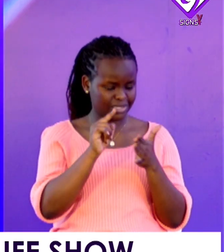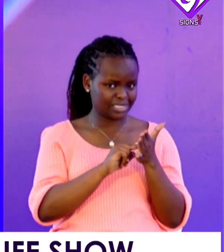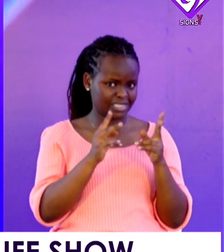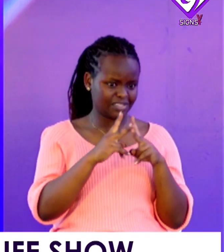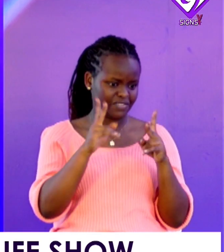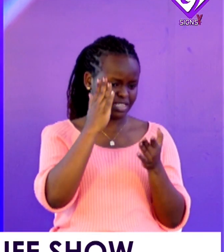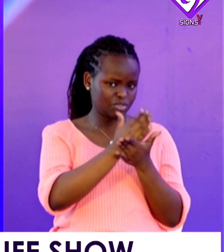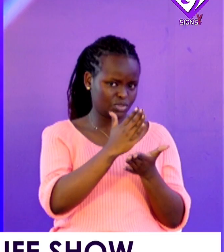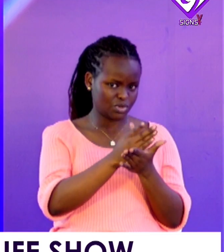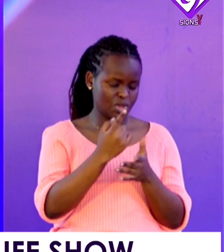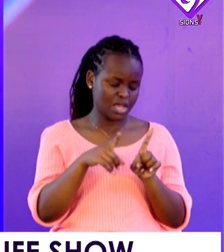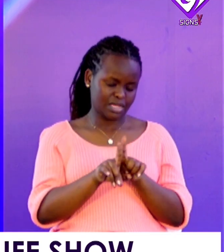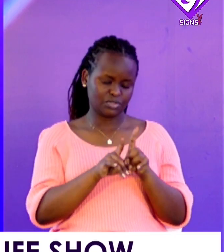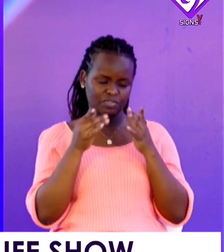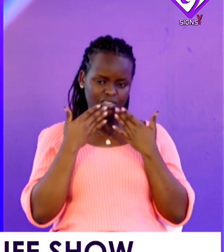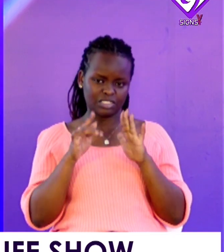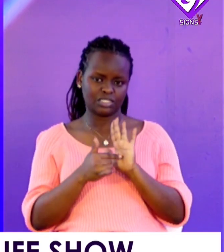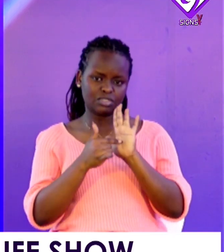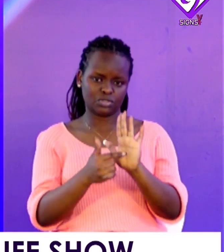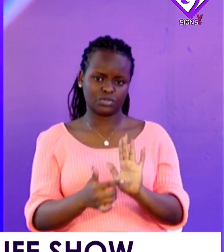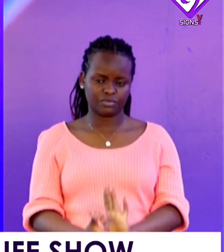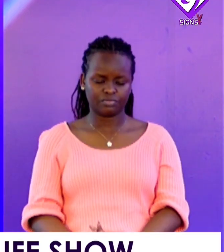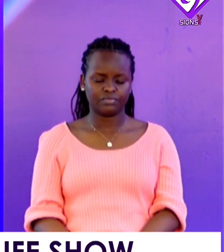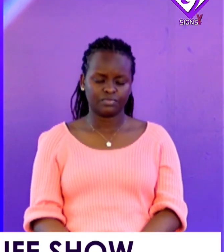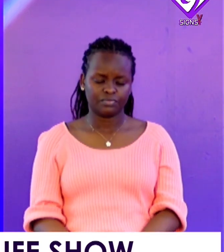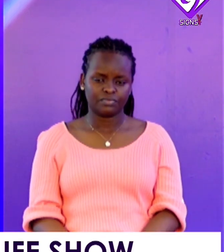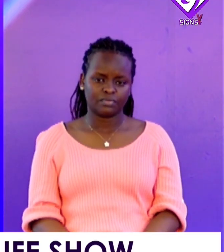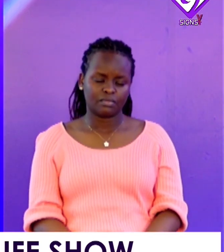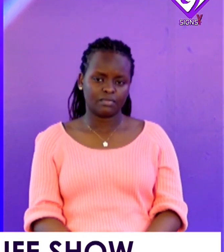a genuine faith as I wind up, as we wind up?